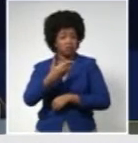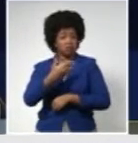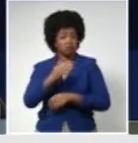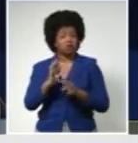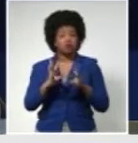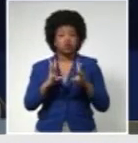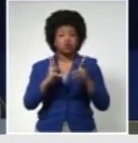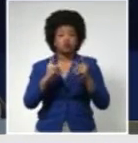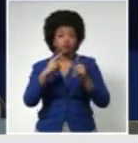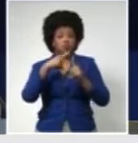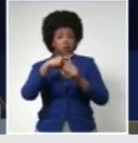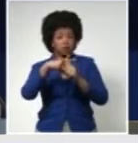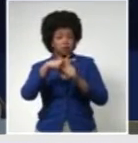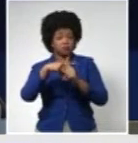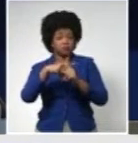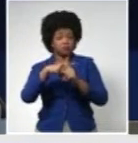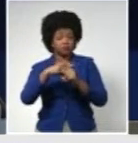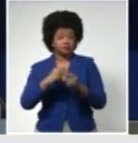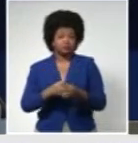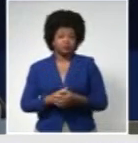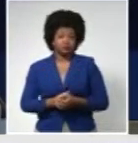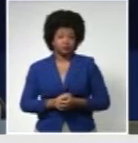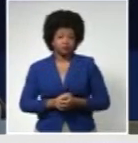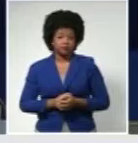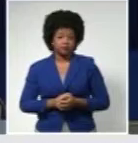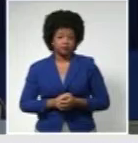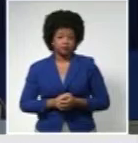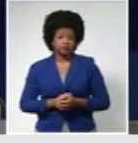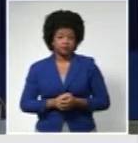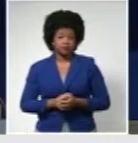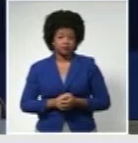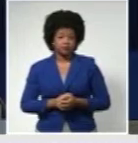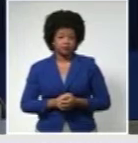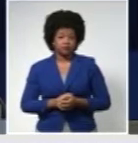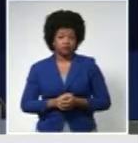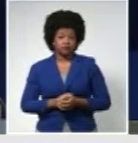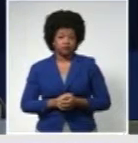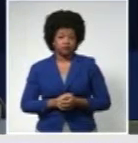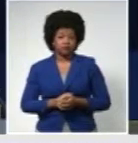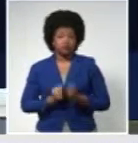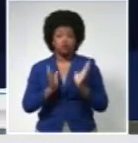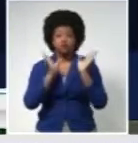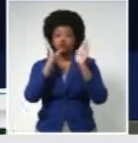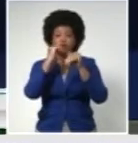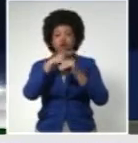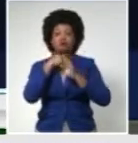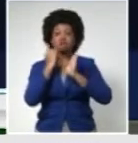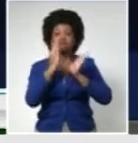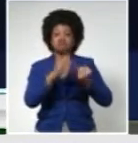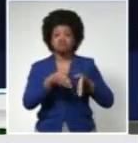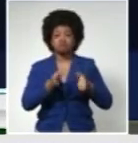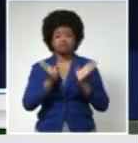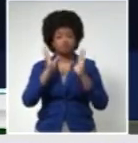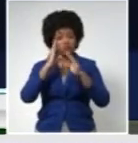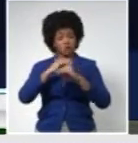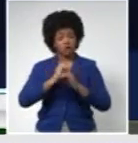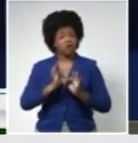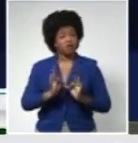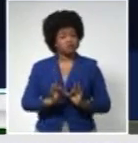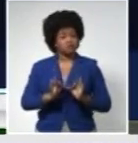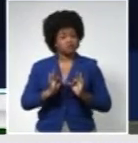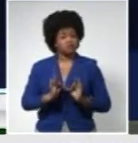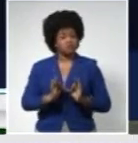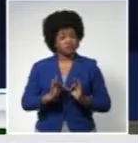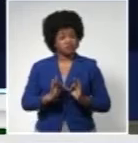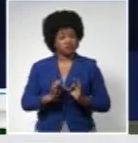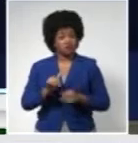We had no fatalities yesterday, something that is very important from the